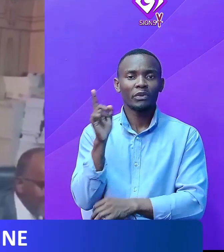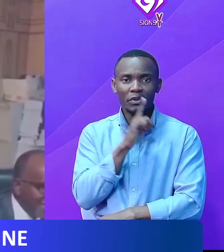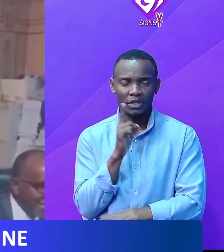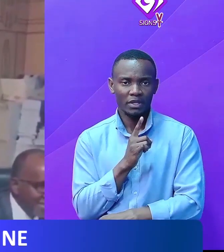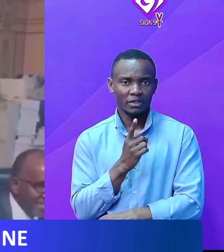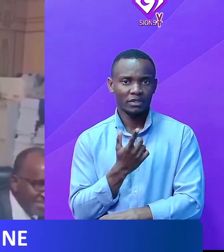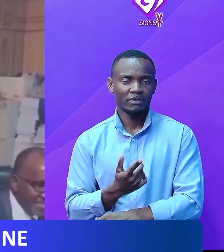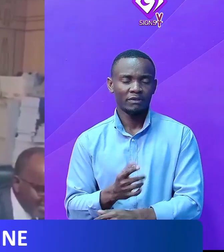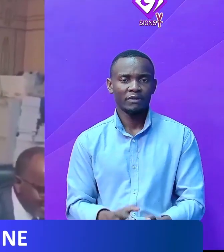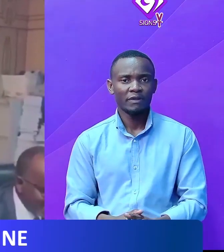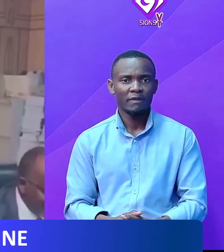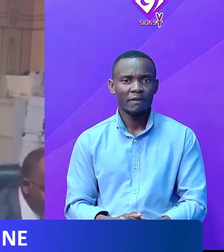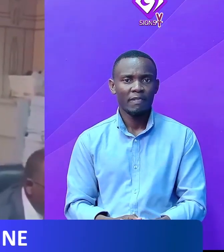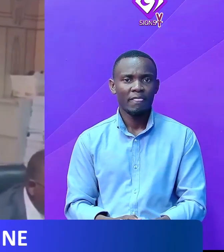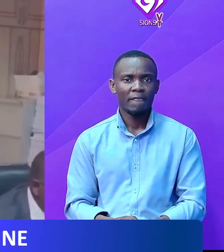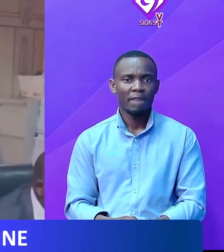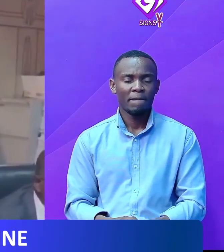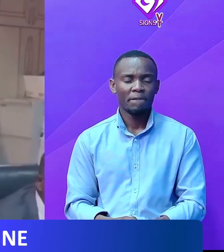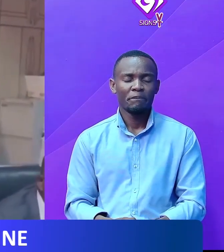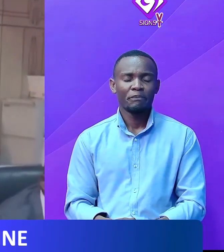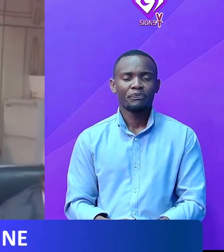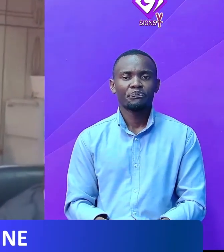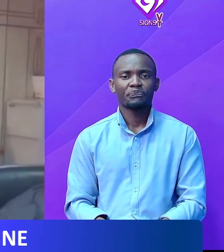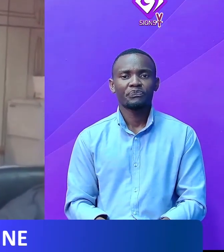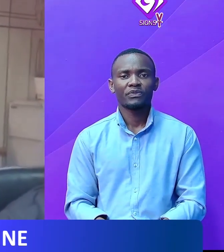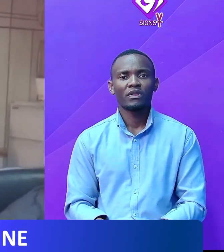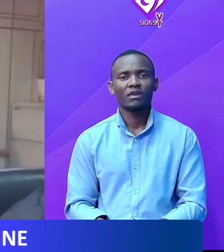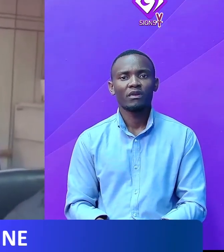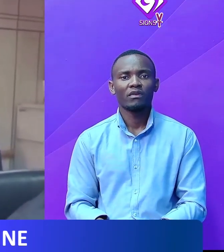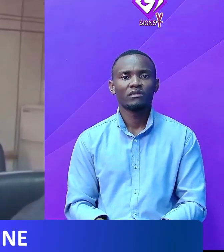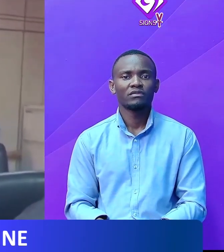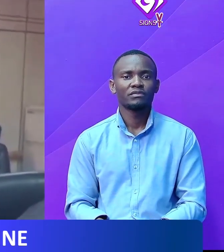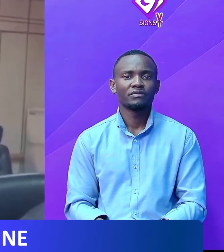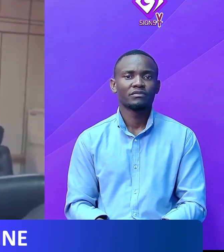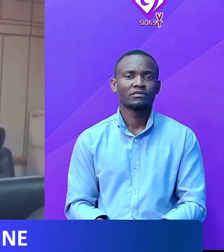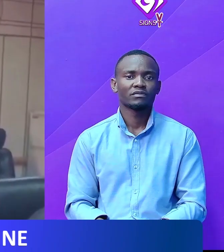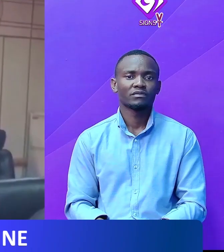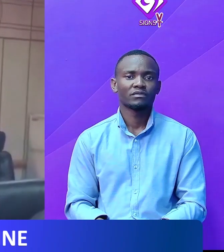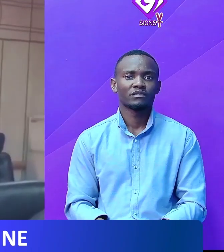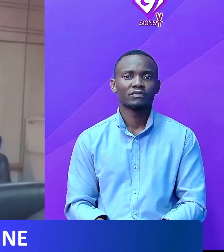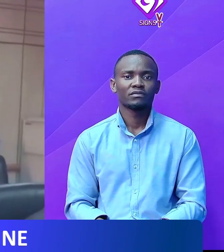Me, I fear no one. Let's take the next This step. nonsense you're bringing to this country. Honorable.